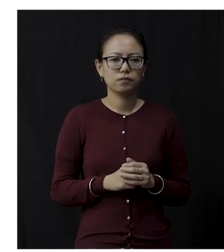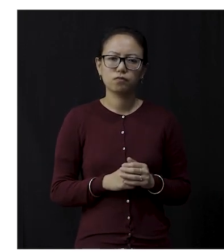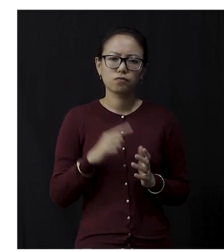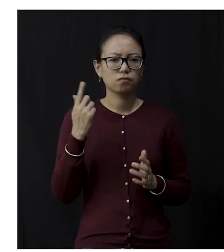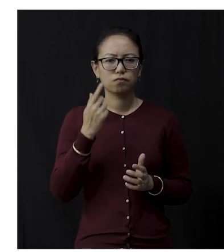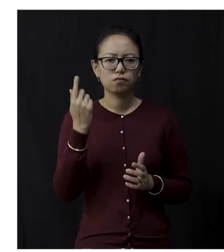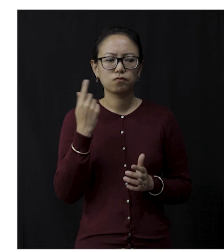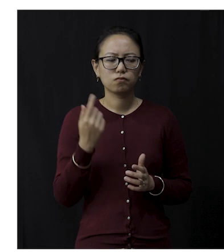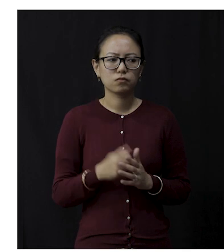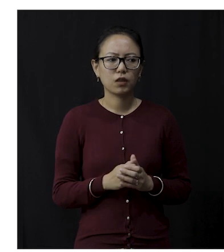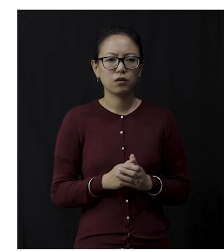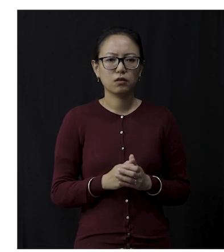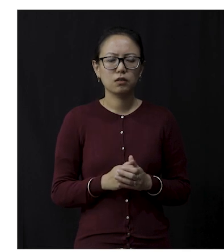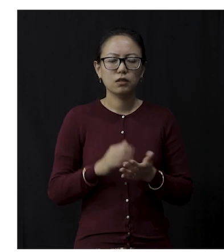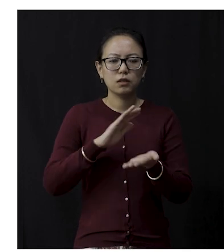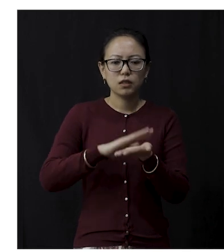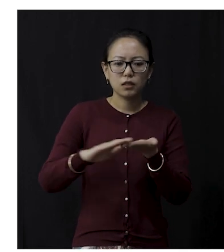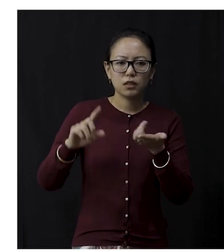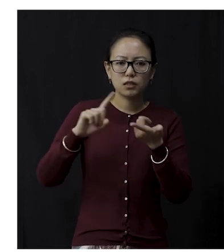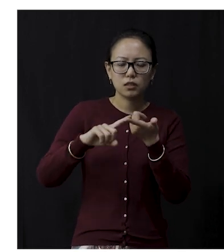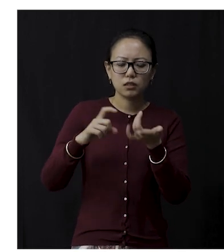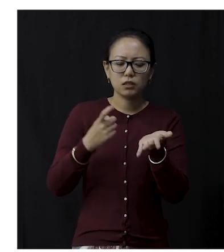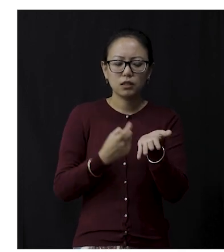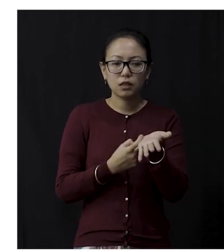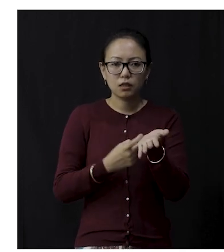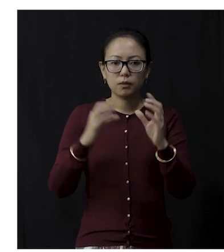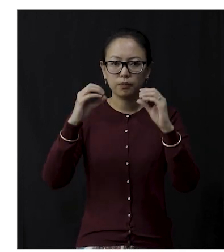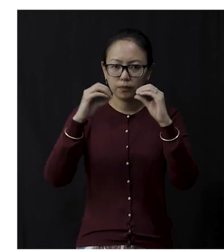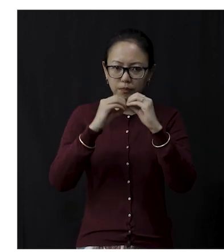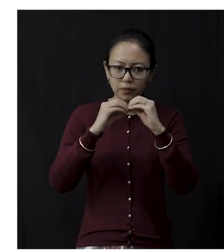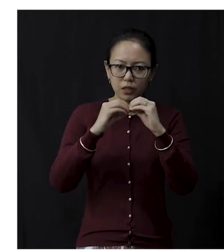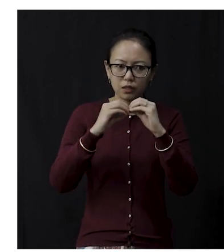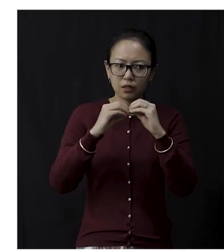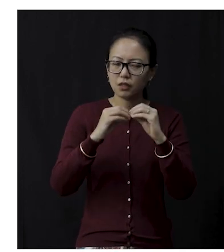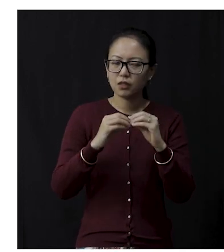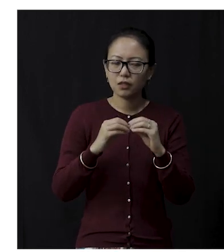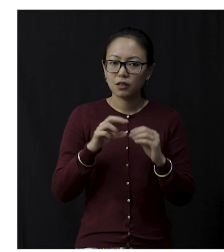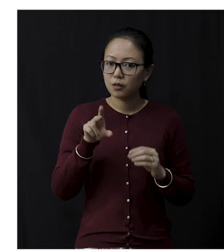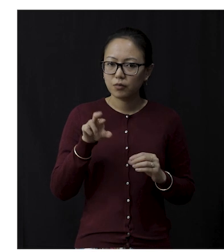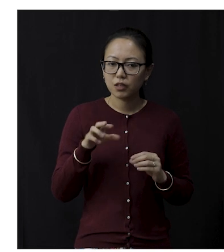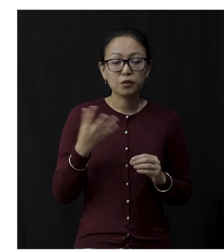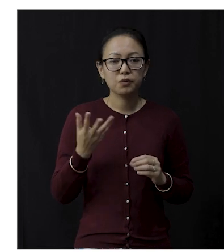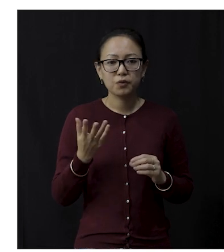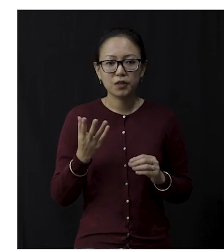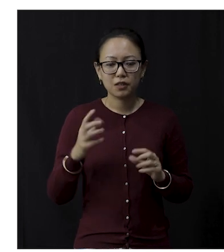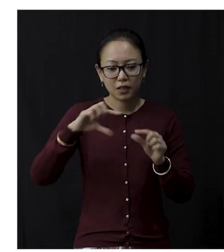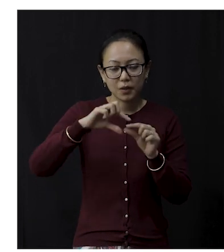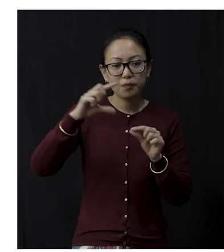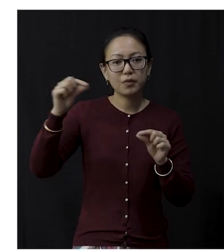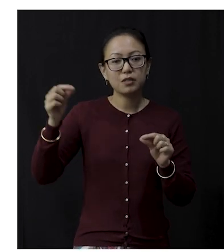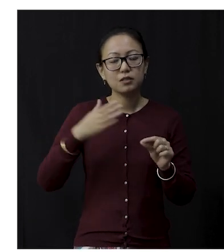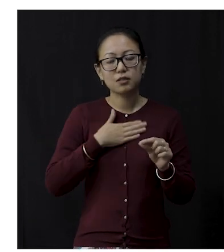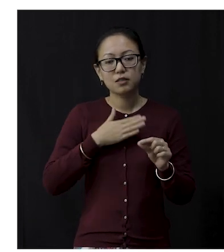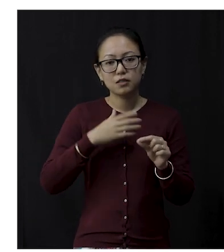see, here herbivores. Herb, H-E-R-B. Herb refers to plants. Okay,